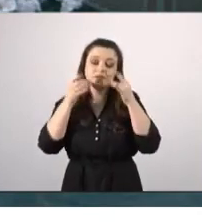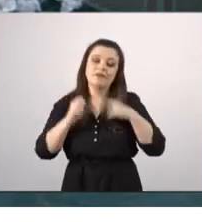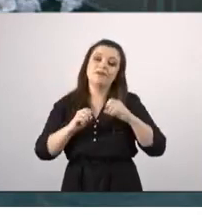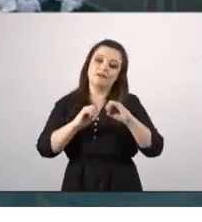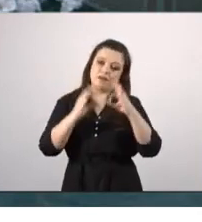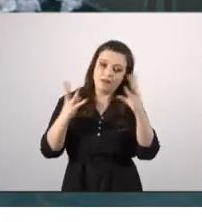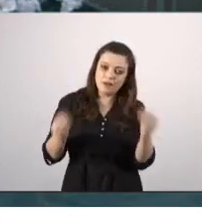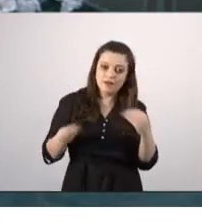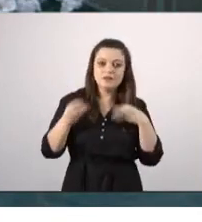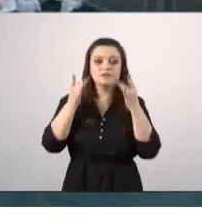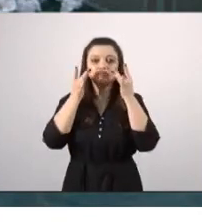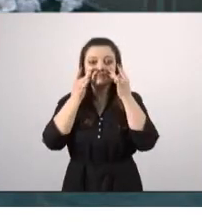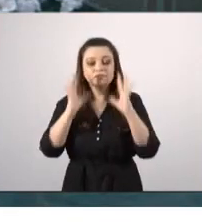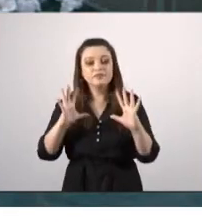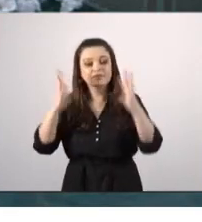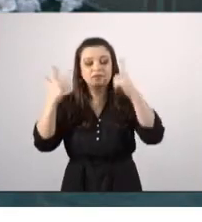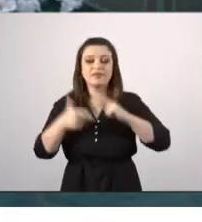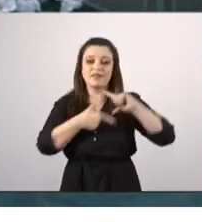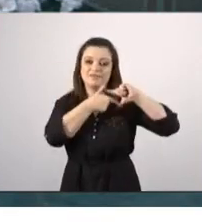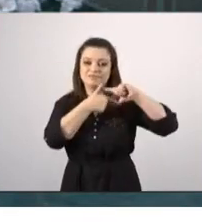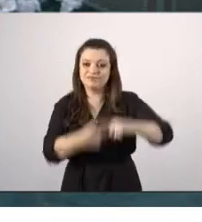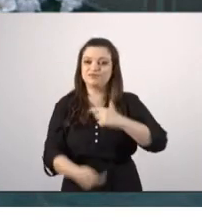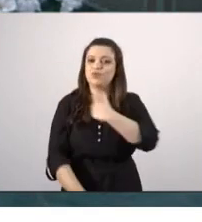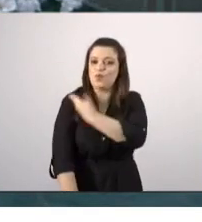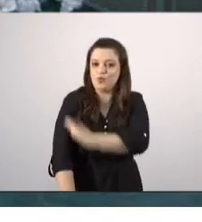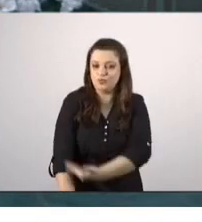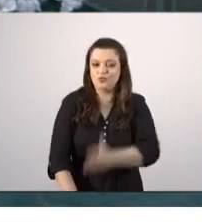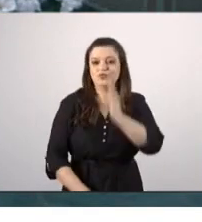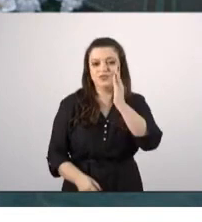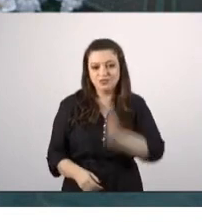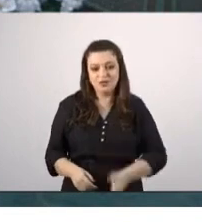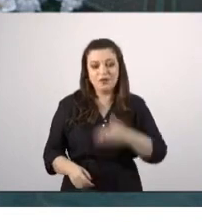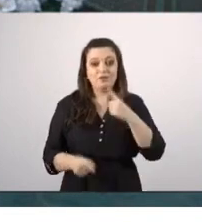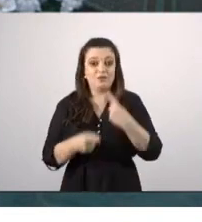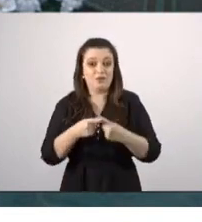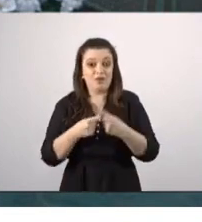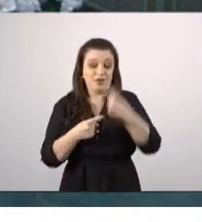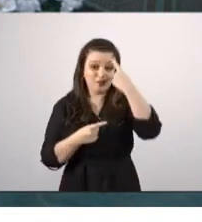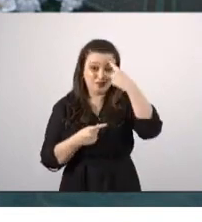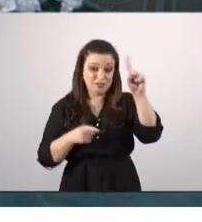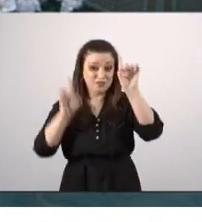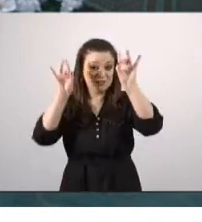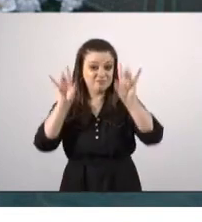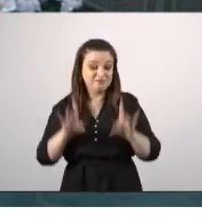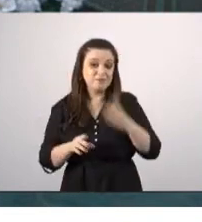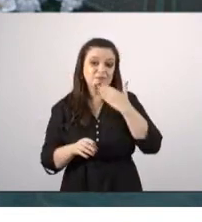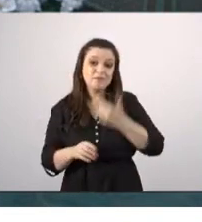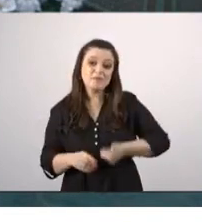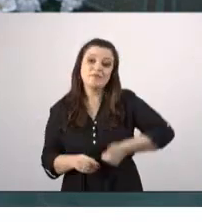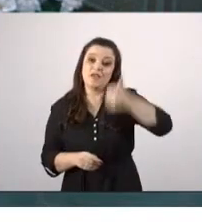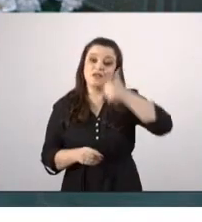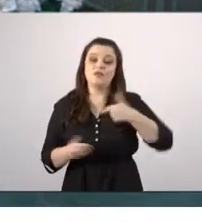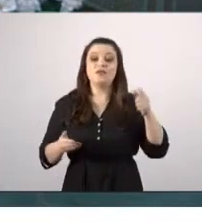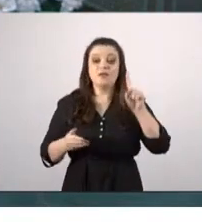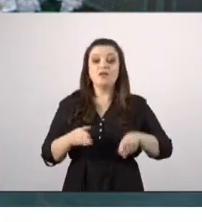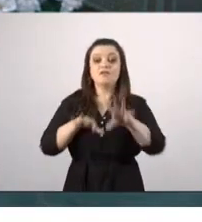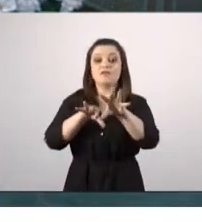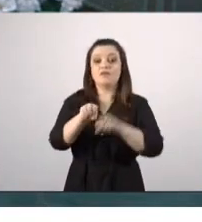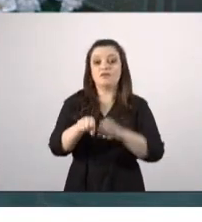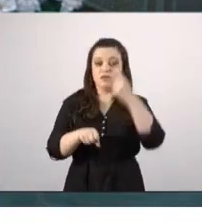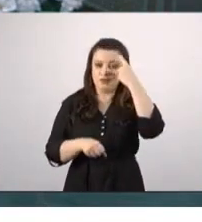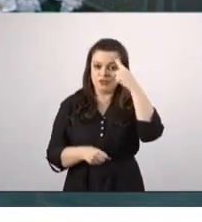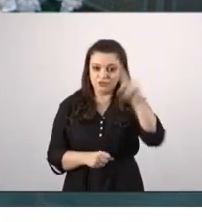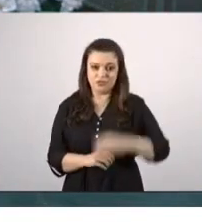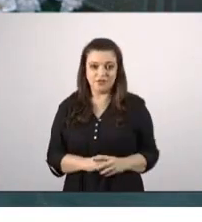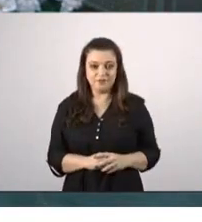the tradition, and I have long said that the single best day in the life of a university is commencement day. And